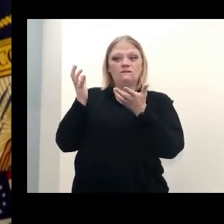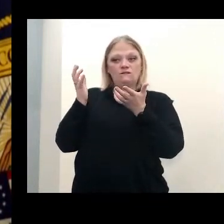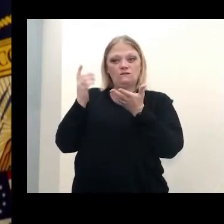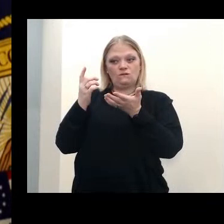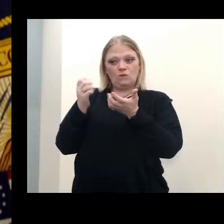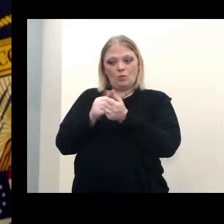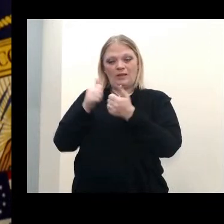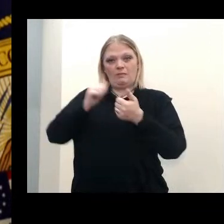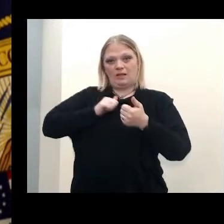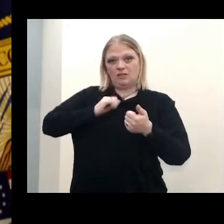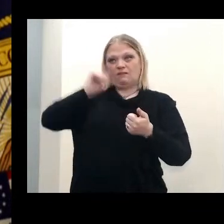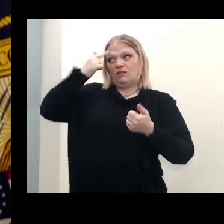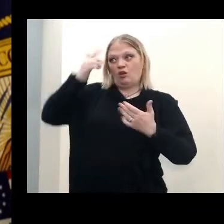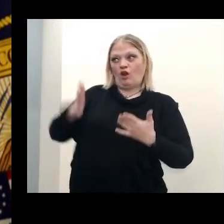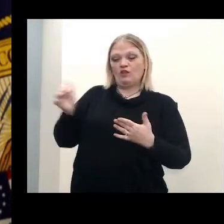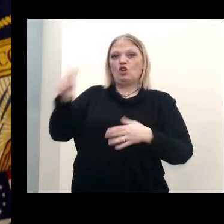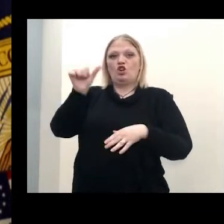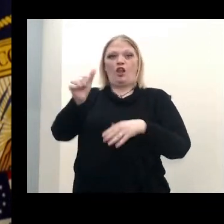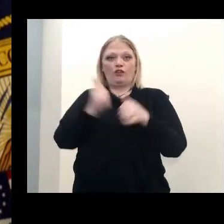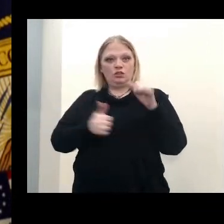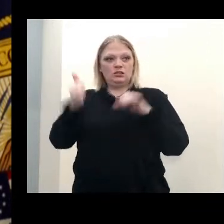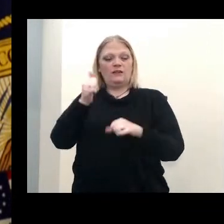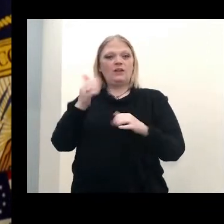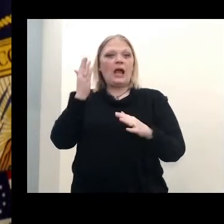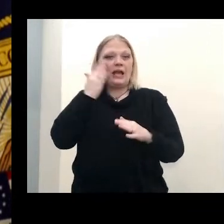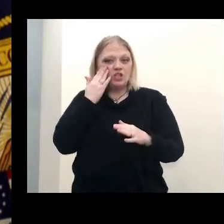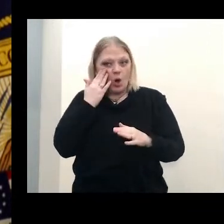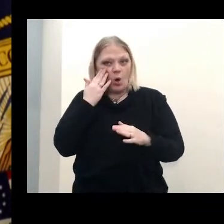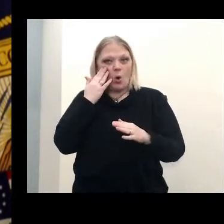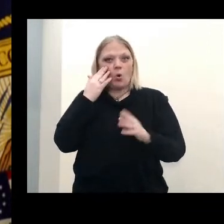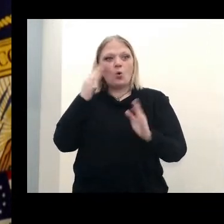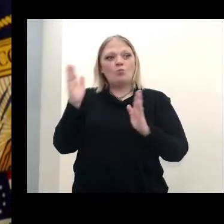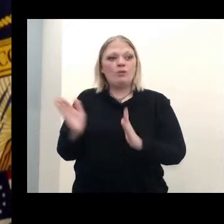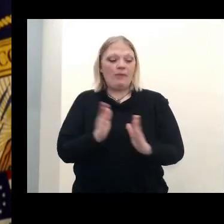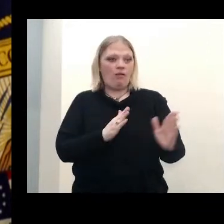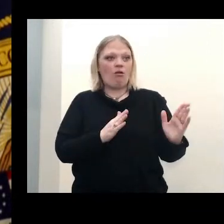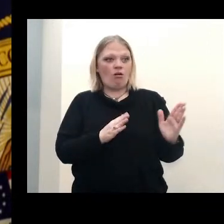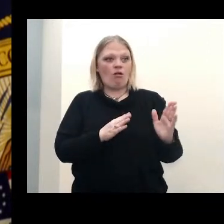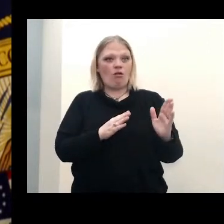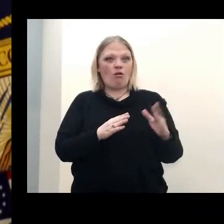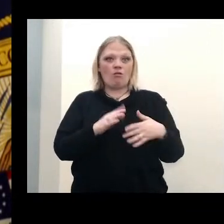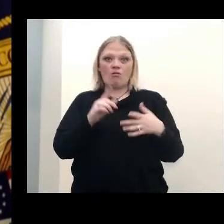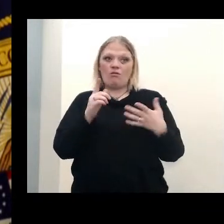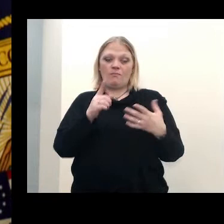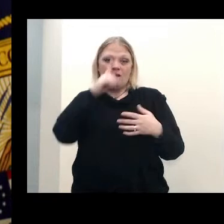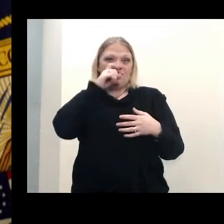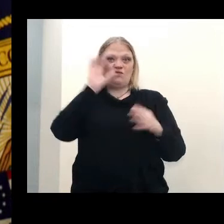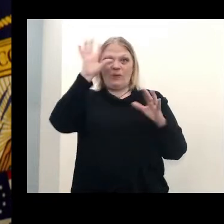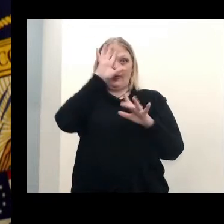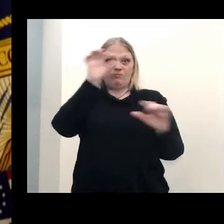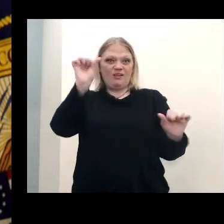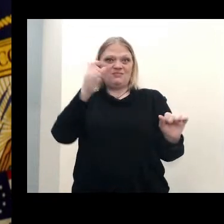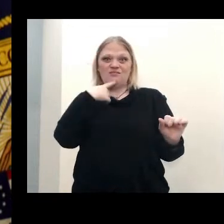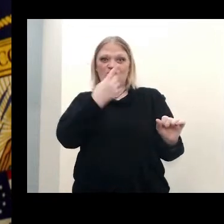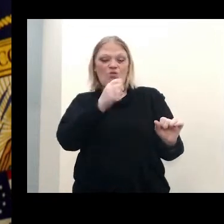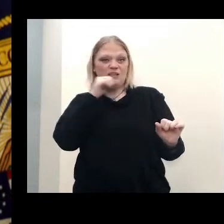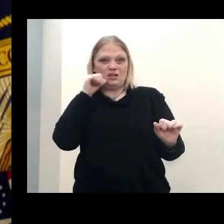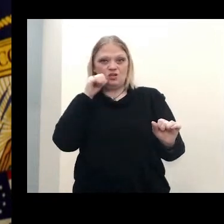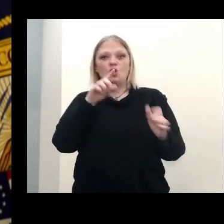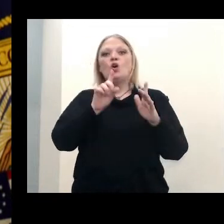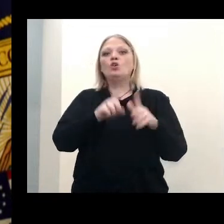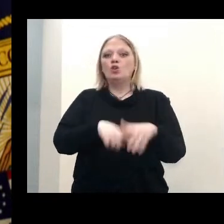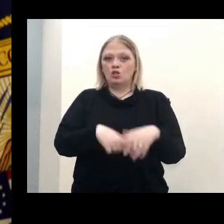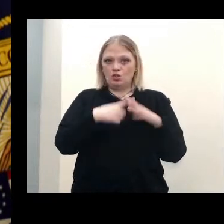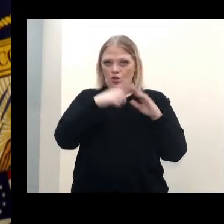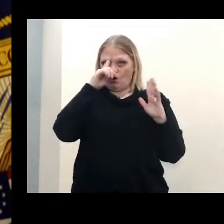executives today is, I know you're preparing for it. Based on what the president told him yesterday, you should start anticipating